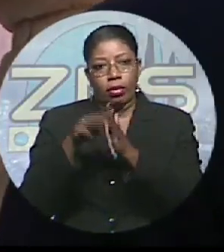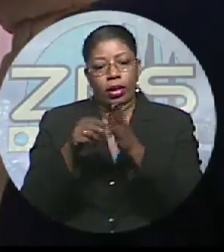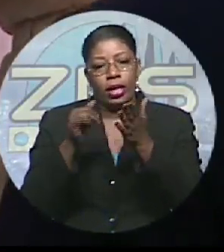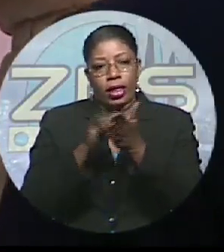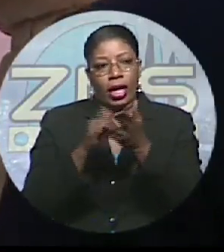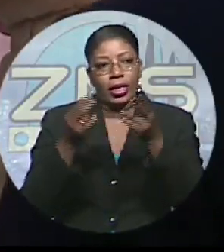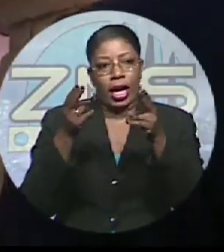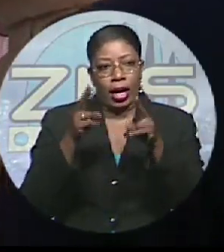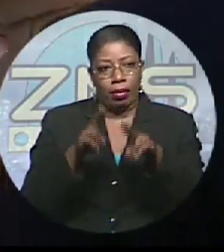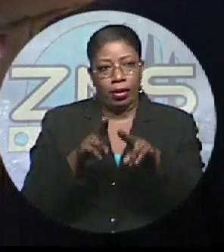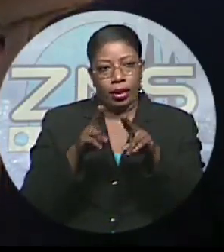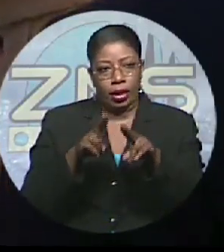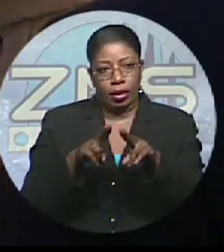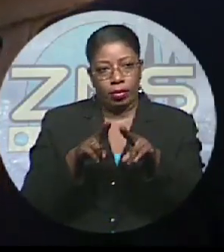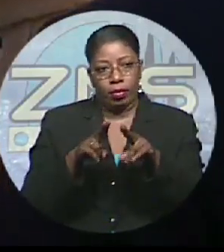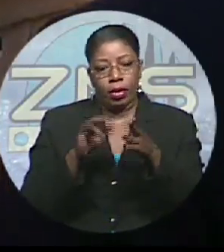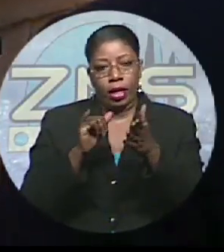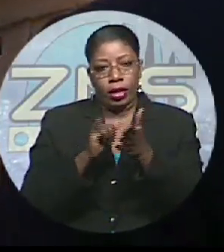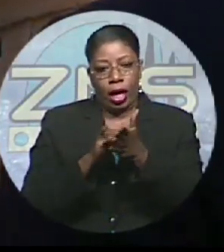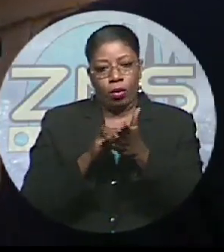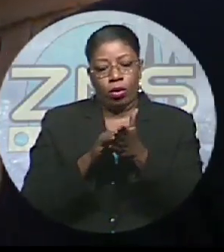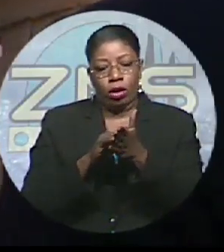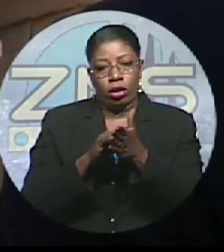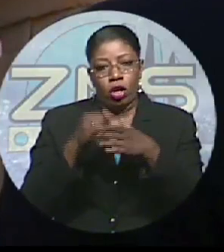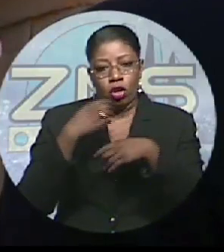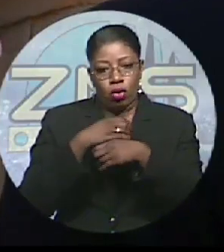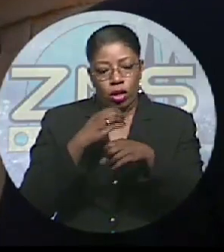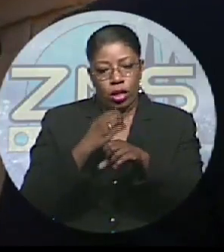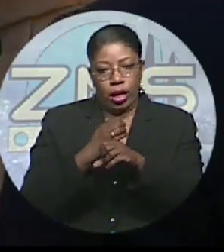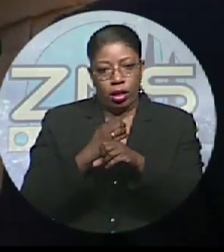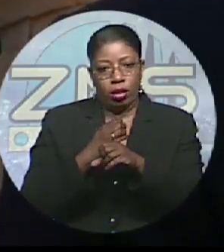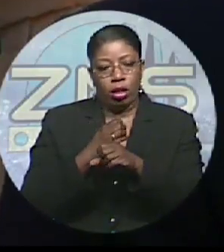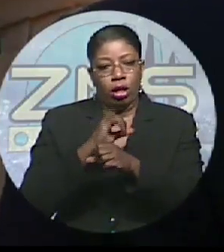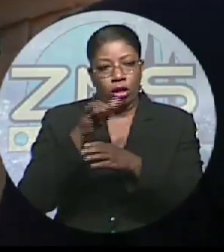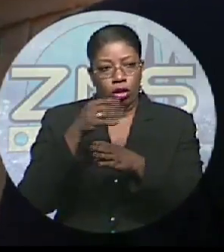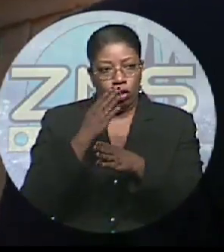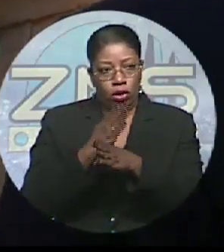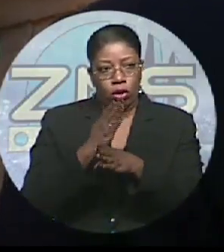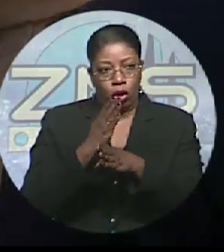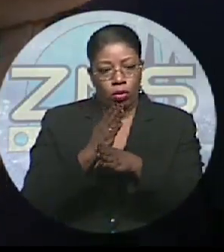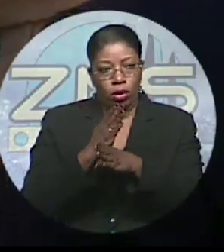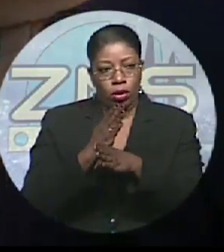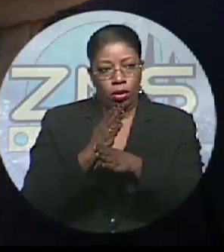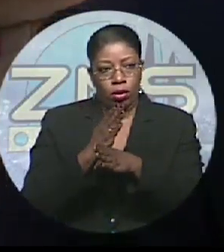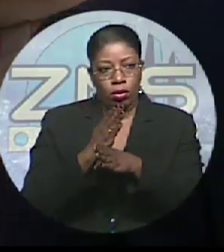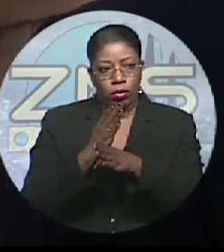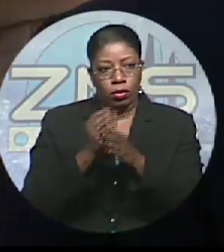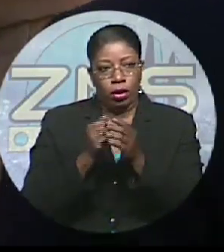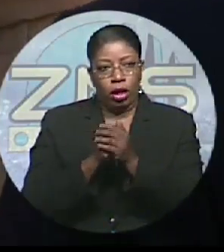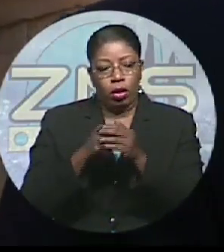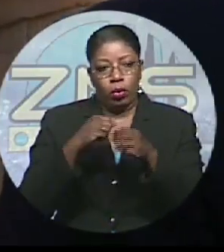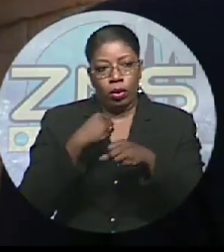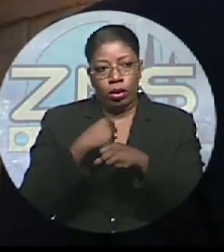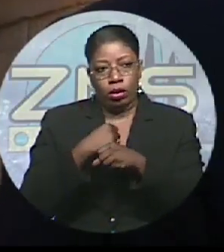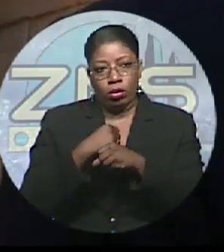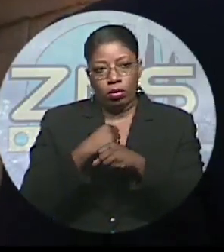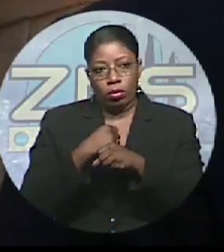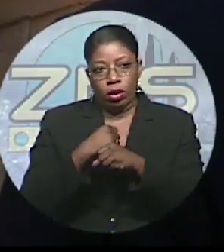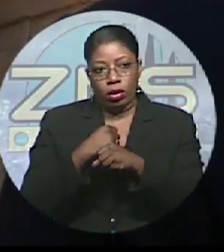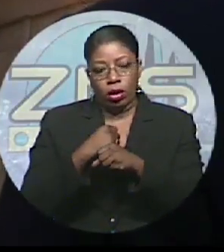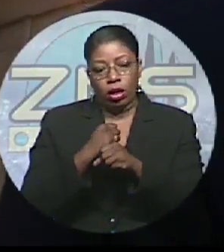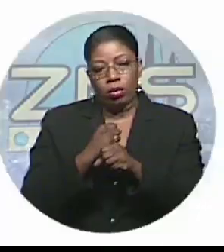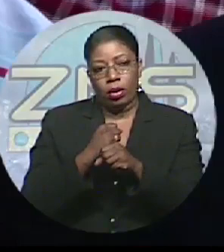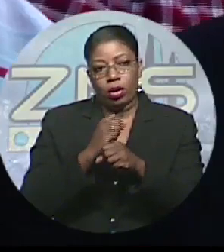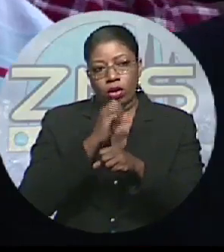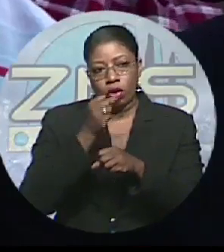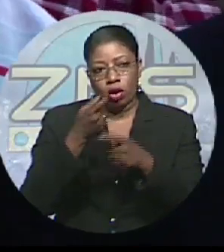on which will create some employment and contribute to the economy. But having said all of that, it's in our interest to make sure that we try and resolve the situation as